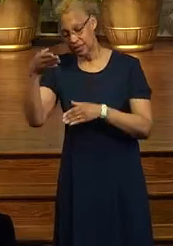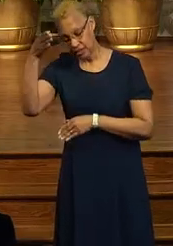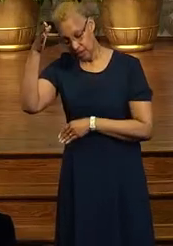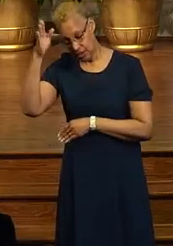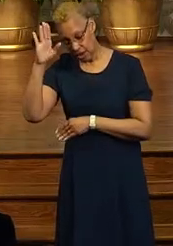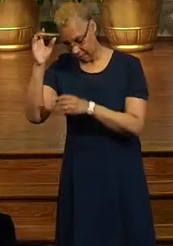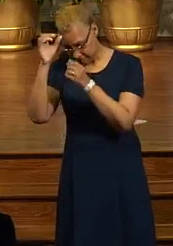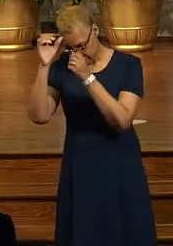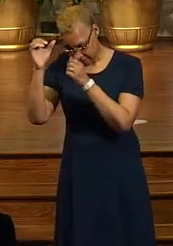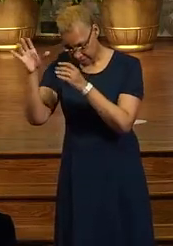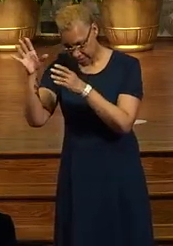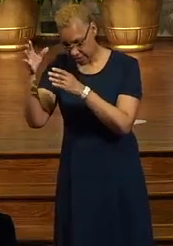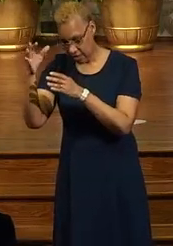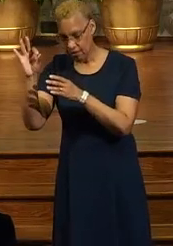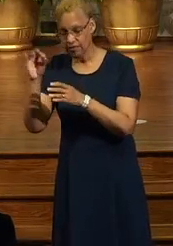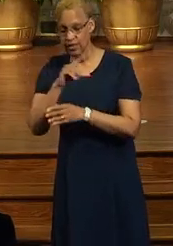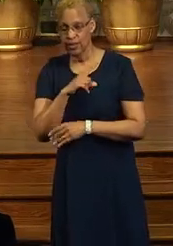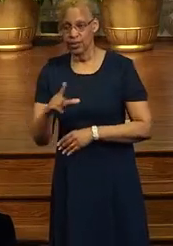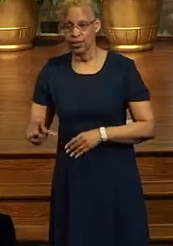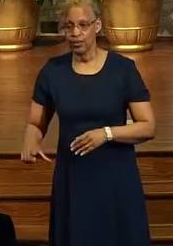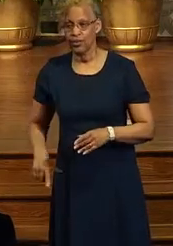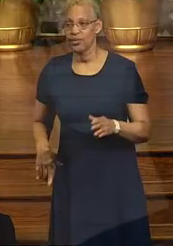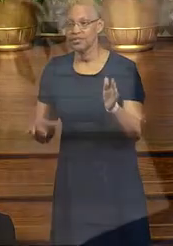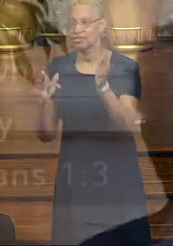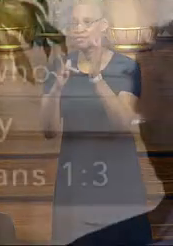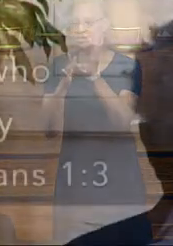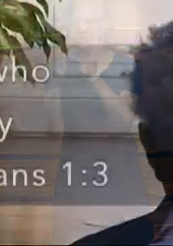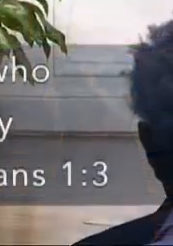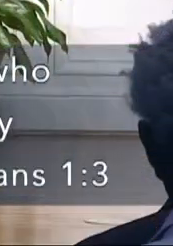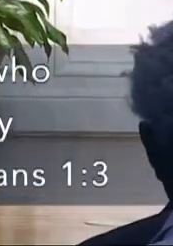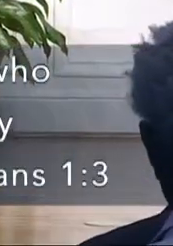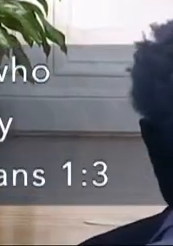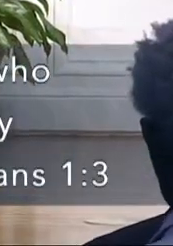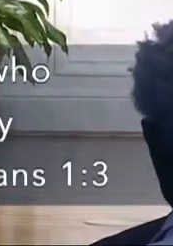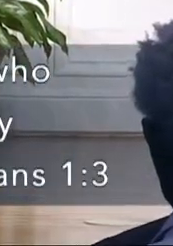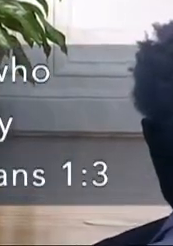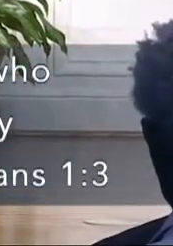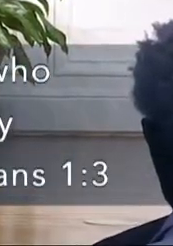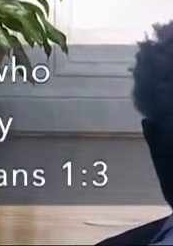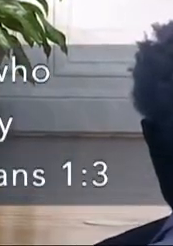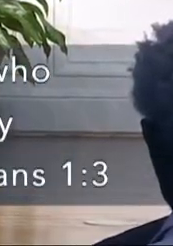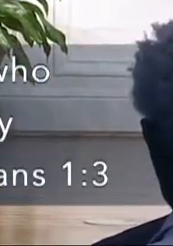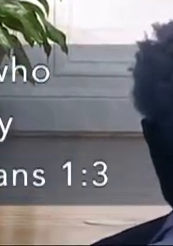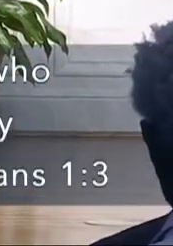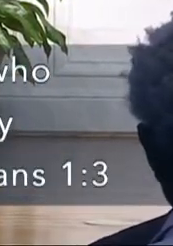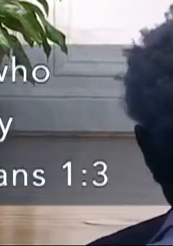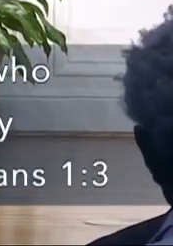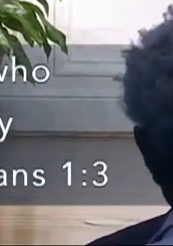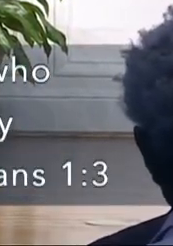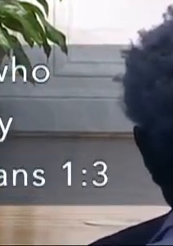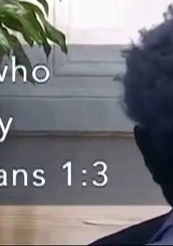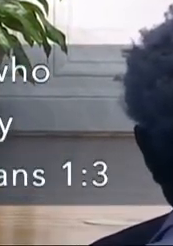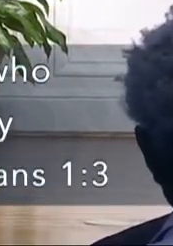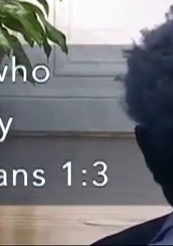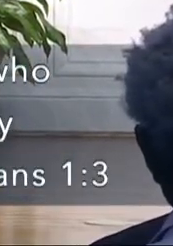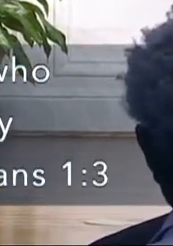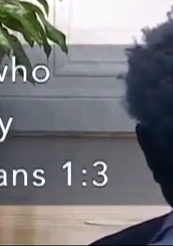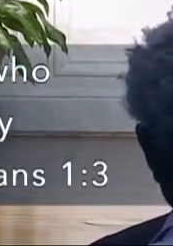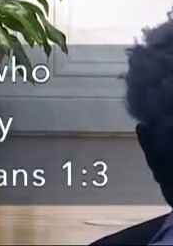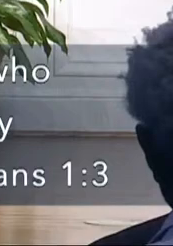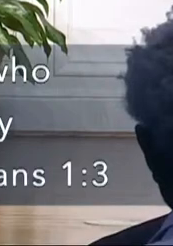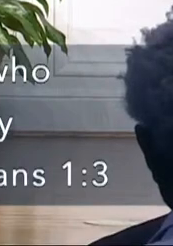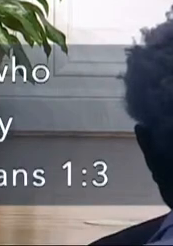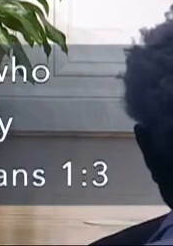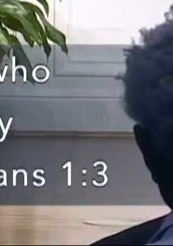our Lord Jesus Christ, who has blessed us with every spiritual blessing in